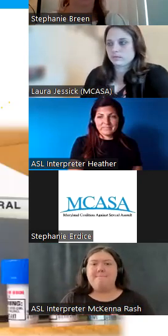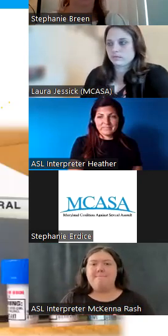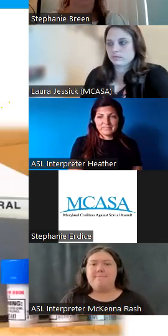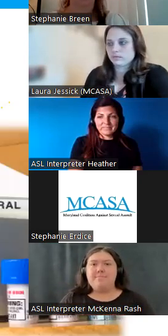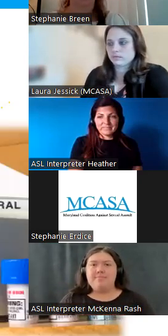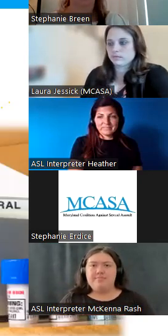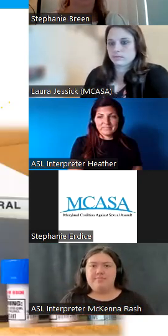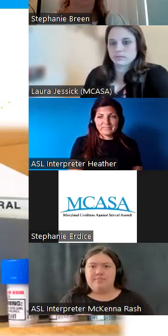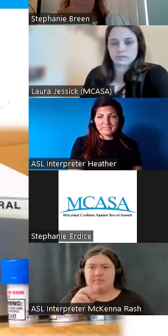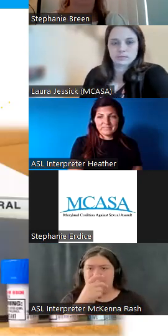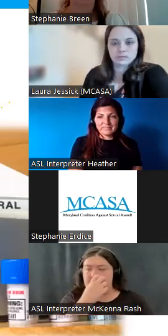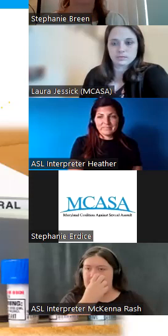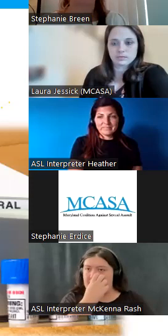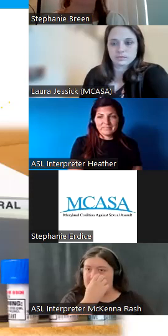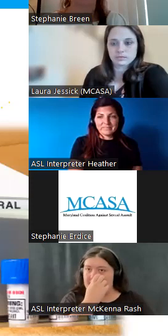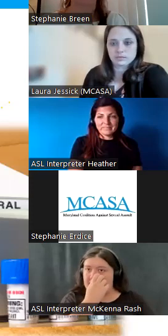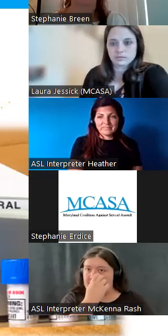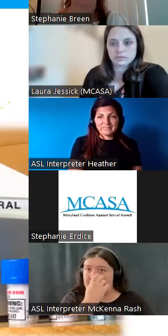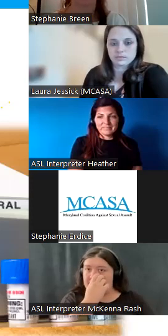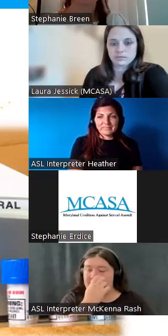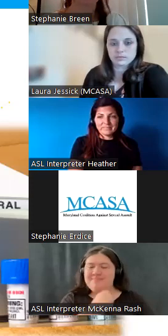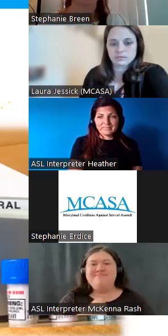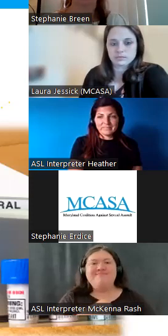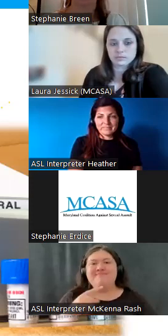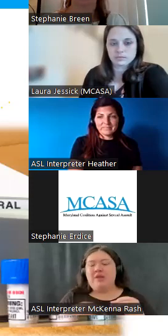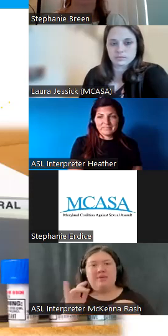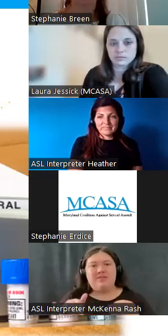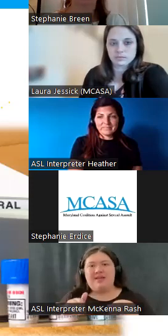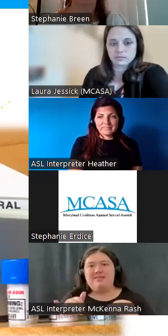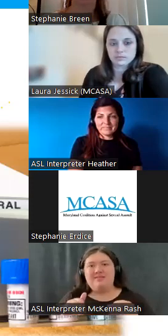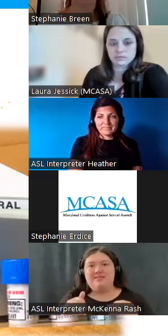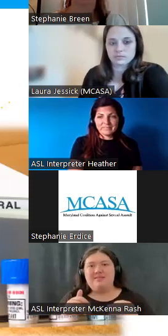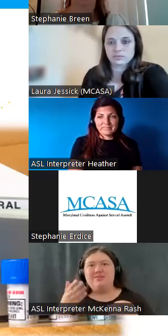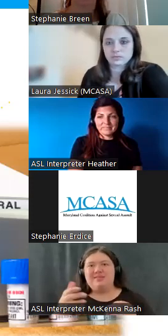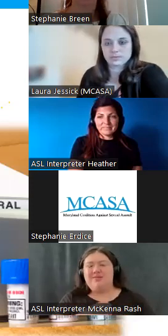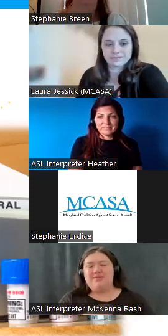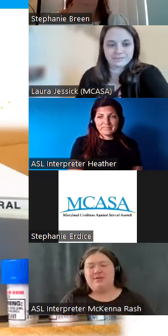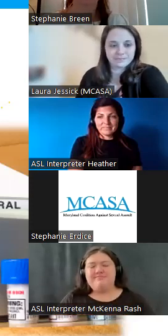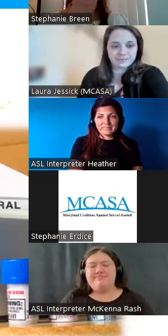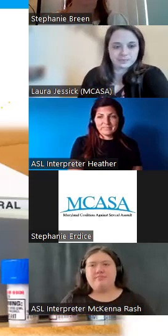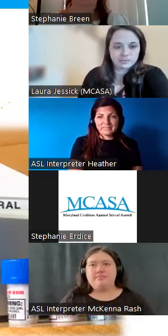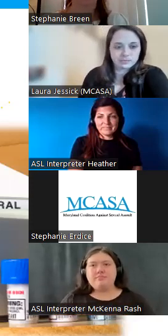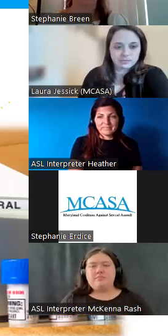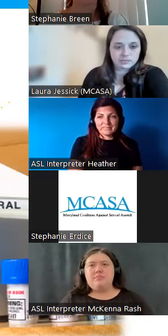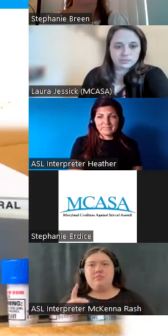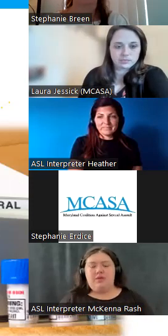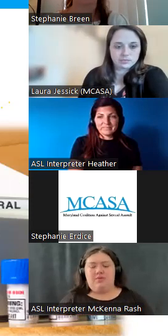Okay, great. Oh, sorry about that. It was there, I'm sorry. Okay.